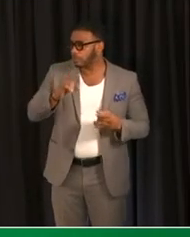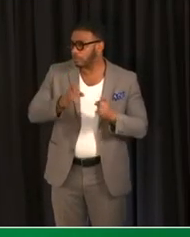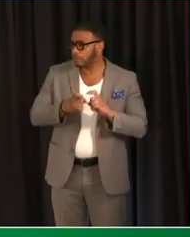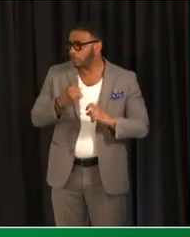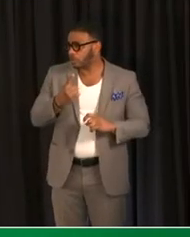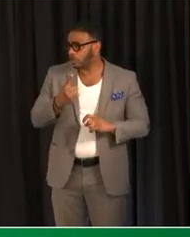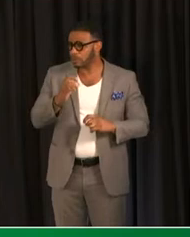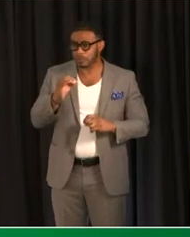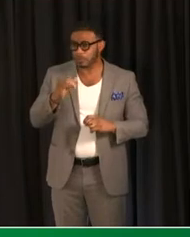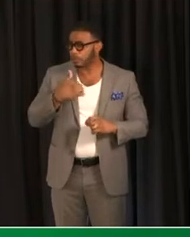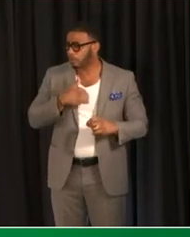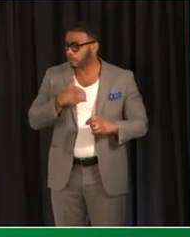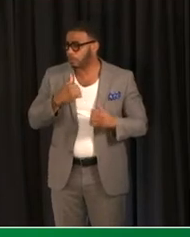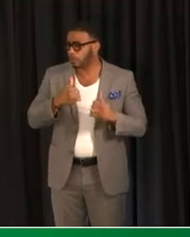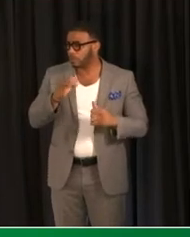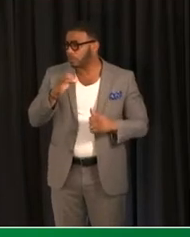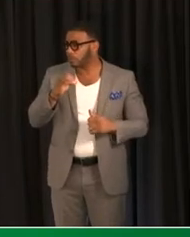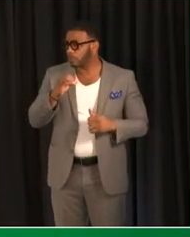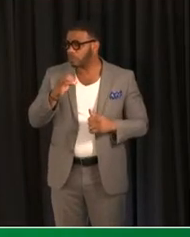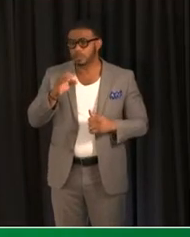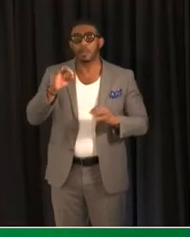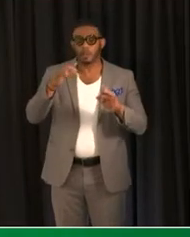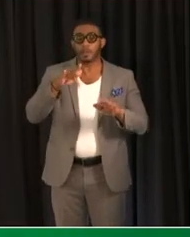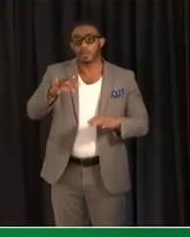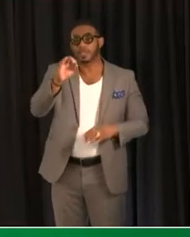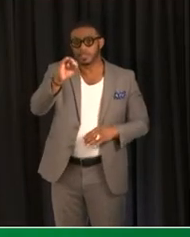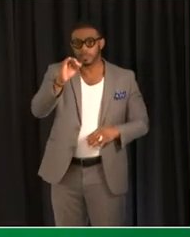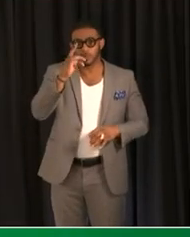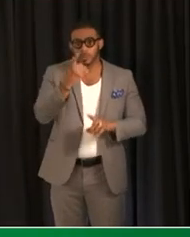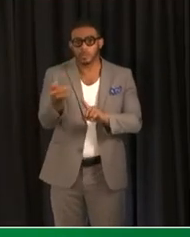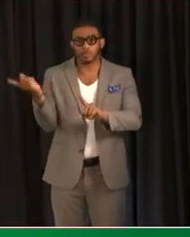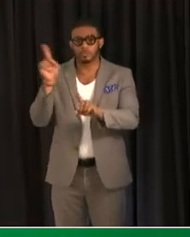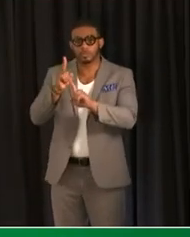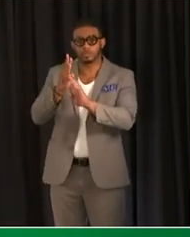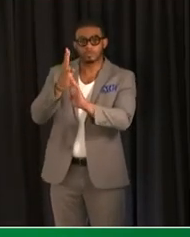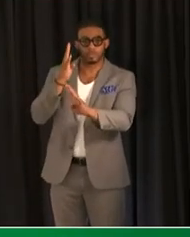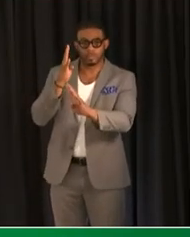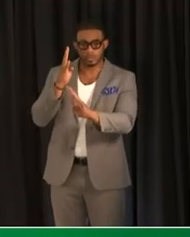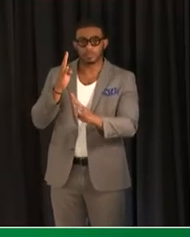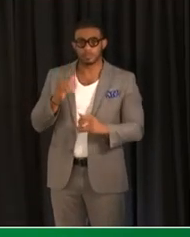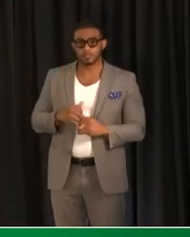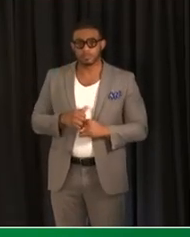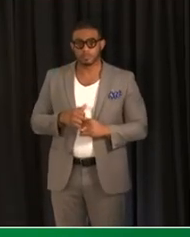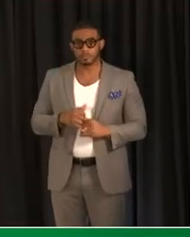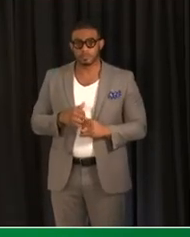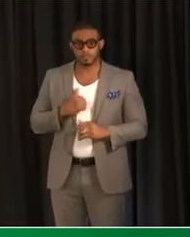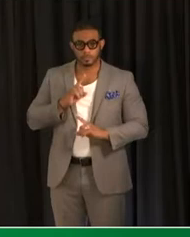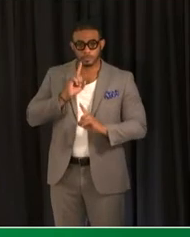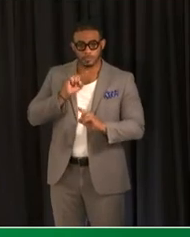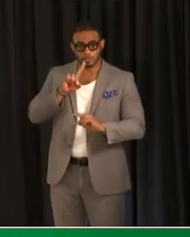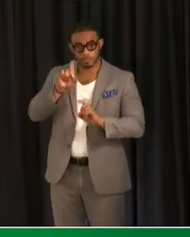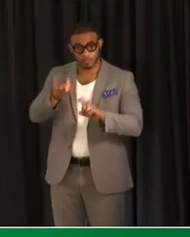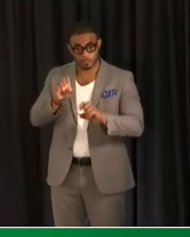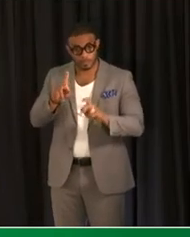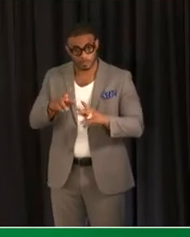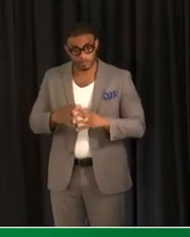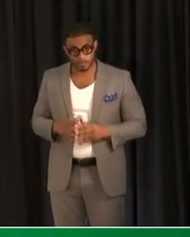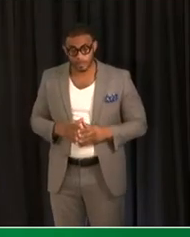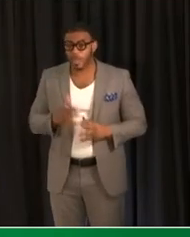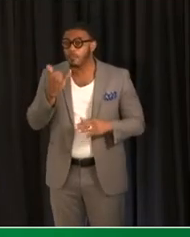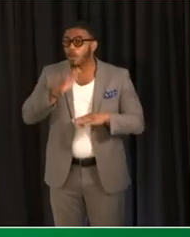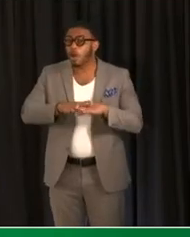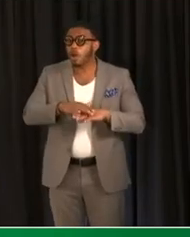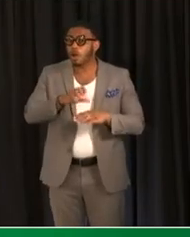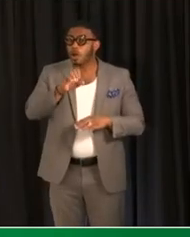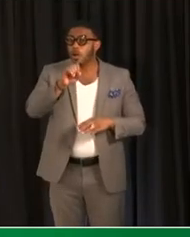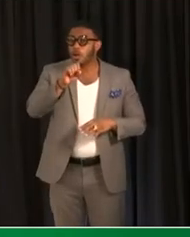1 now, 0 now. And that will key you into the call takers so you can join the